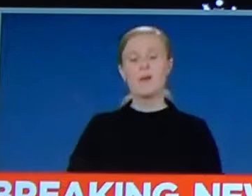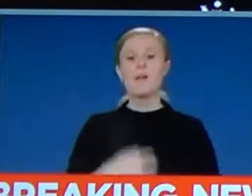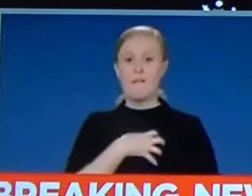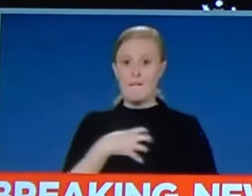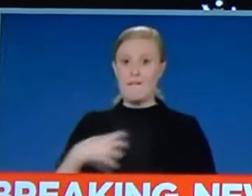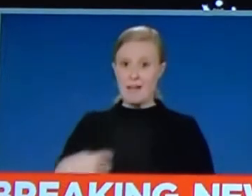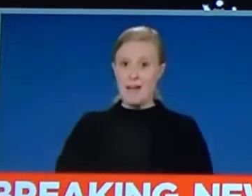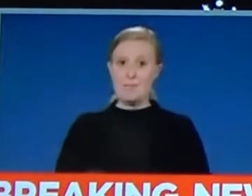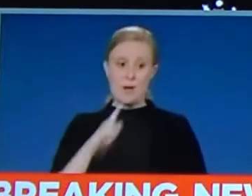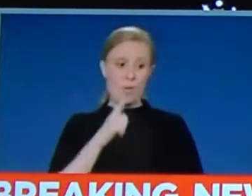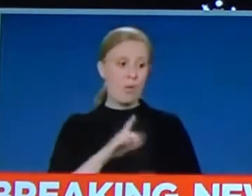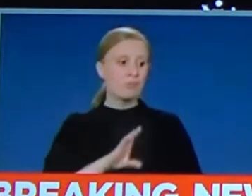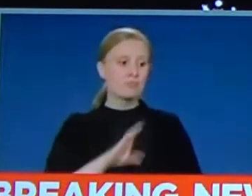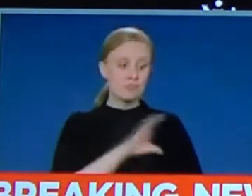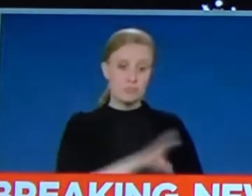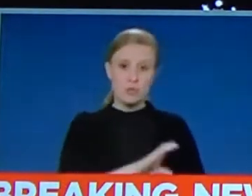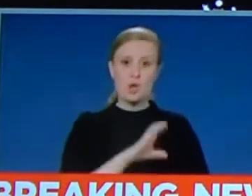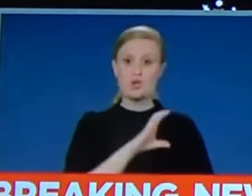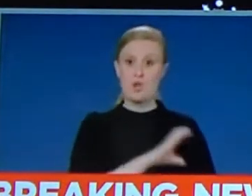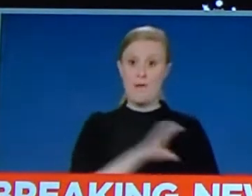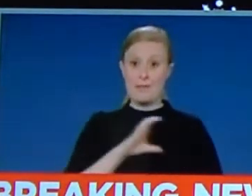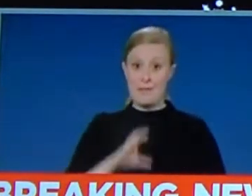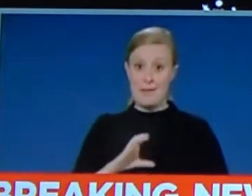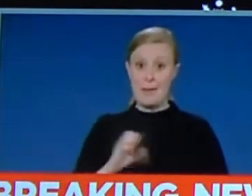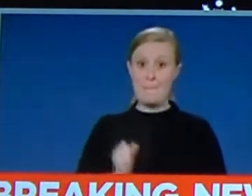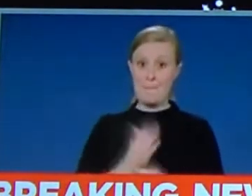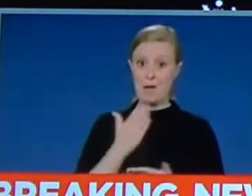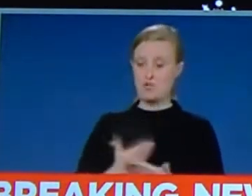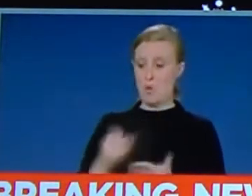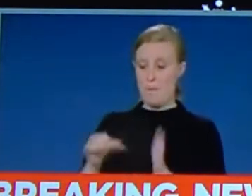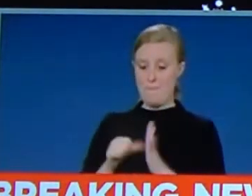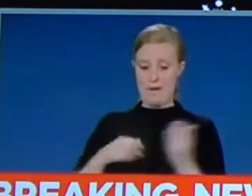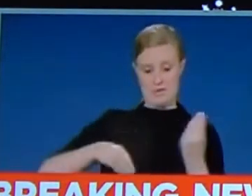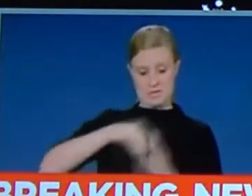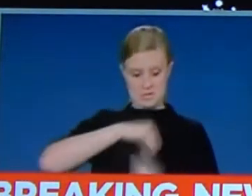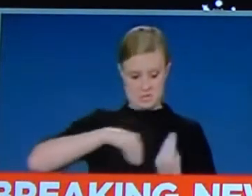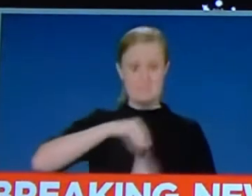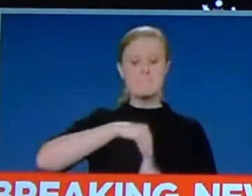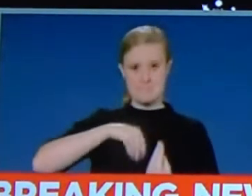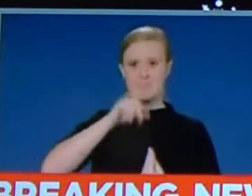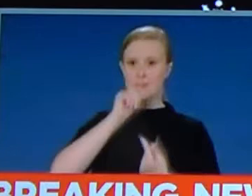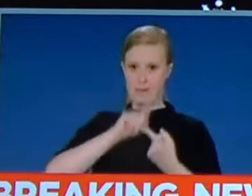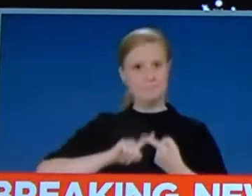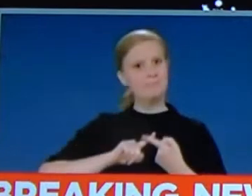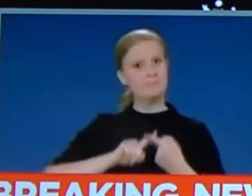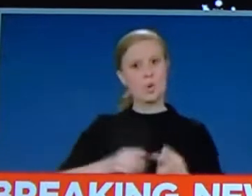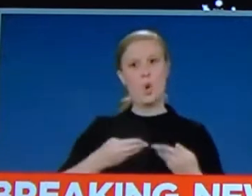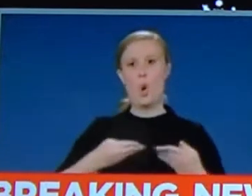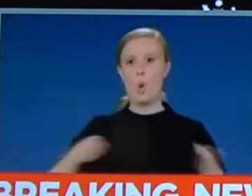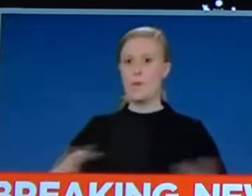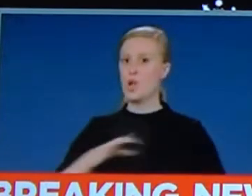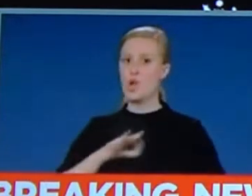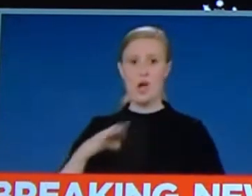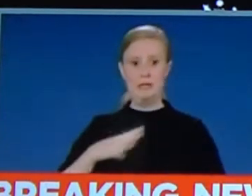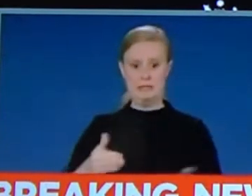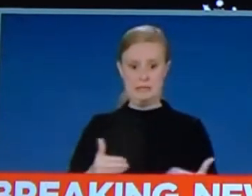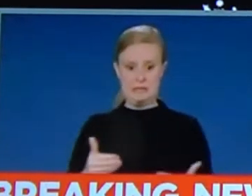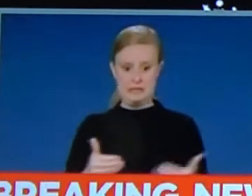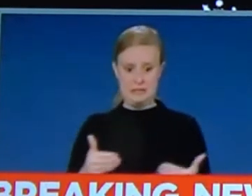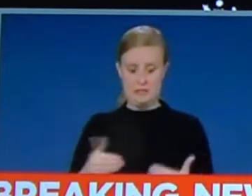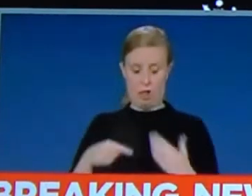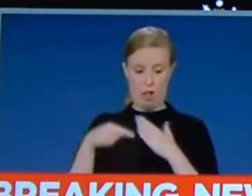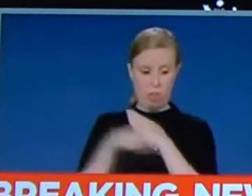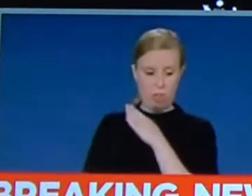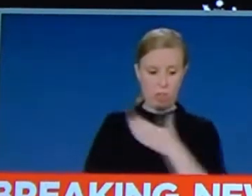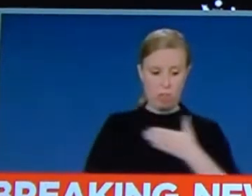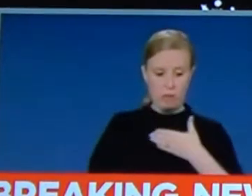some 13,000 of them, to ensure that they'll be able to remain open and be there for those parents to ensure that they can do what they need to do